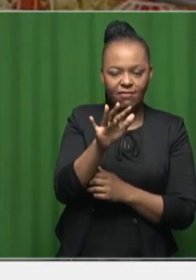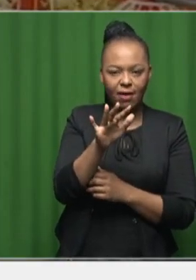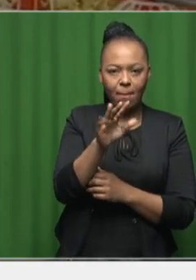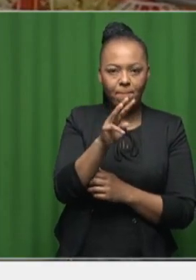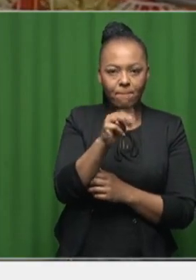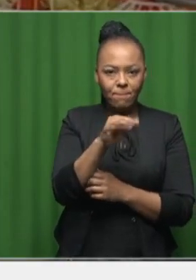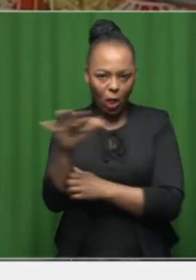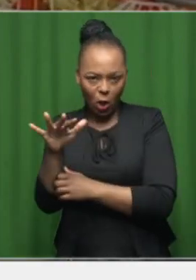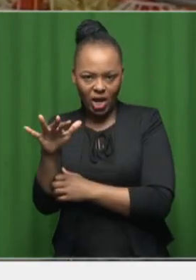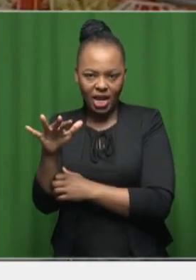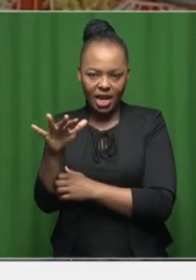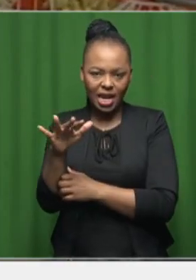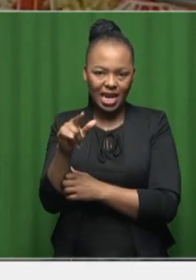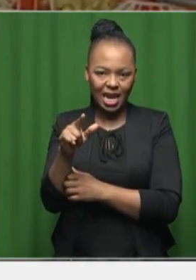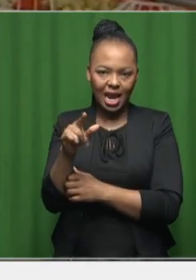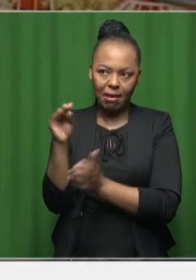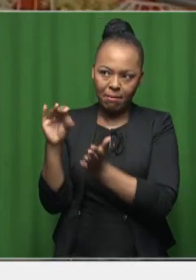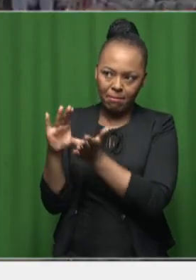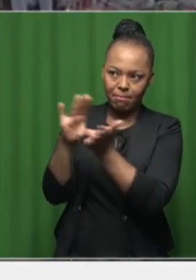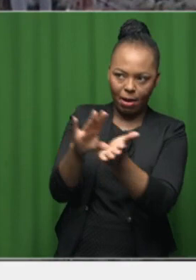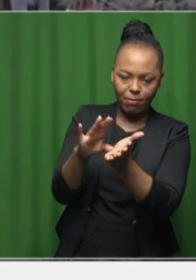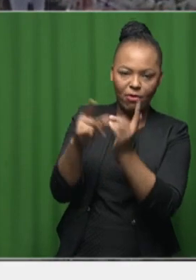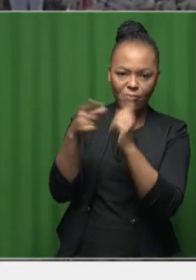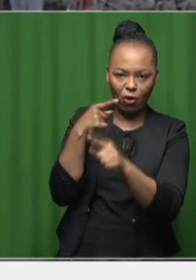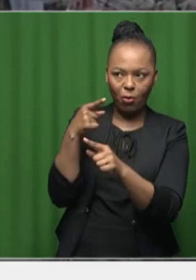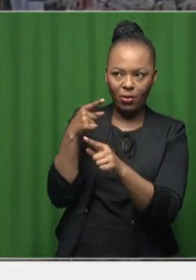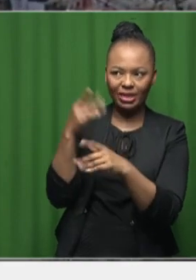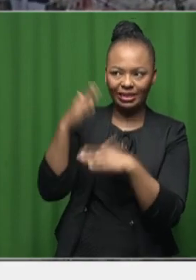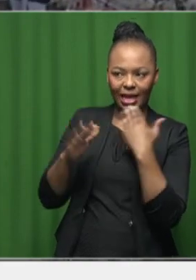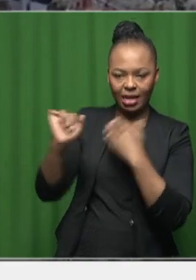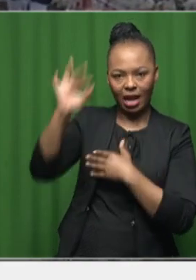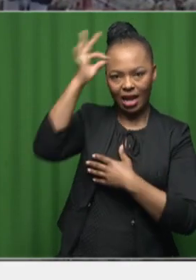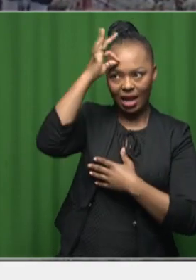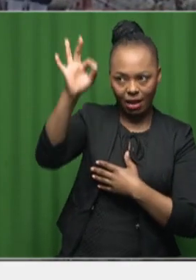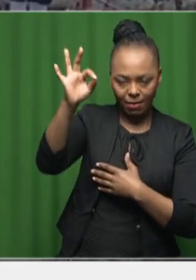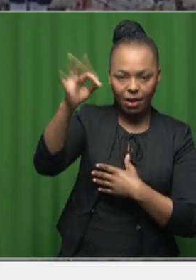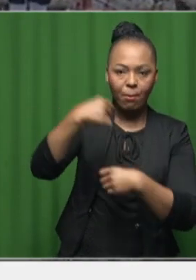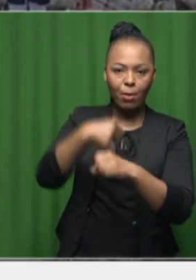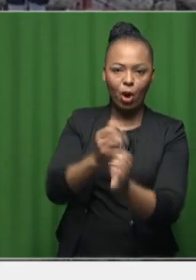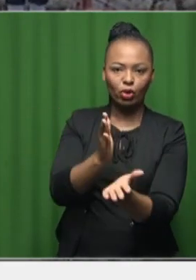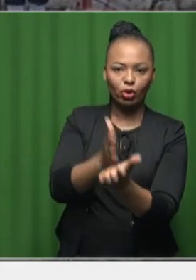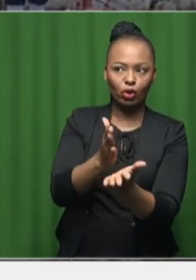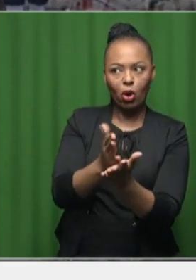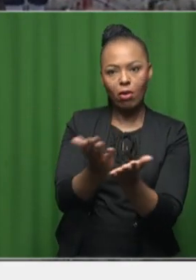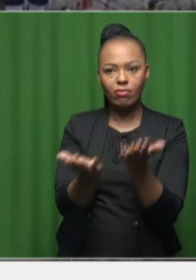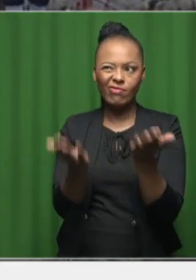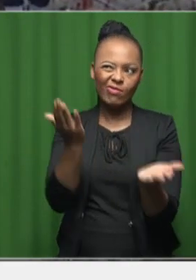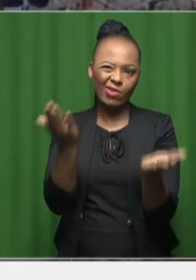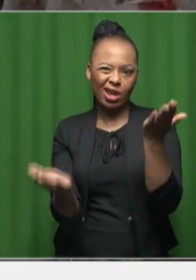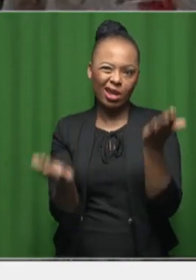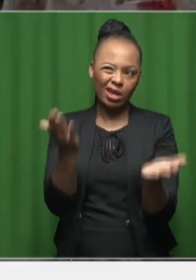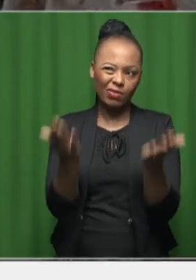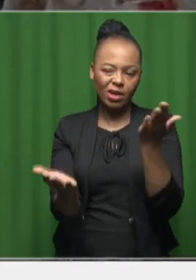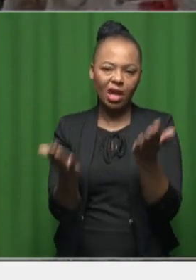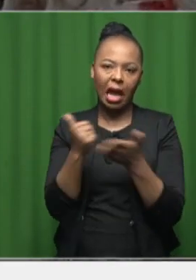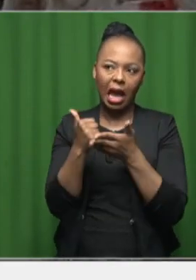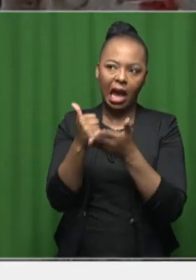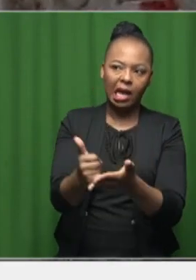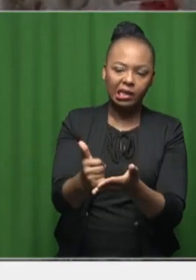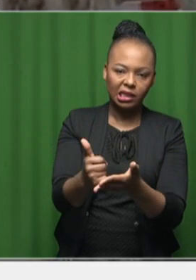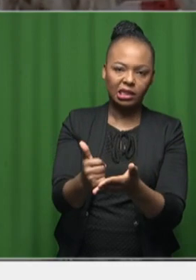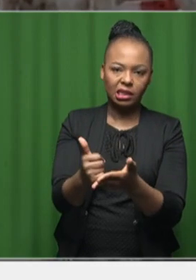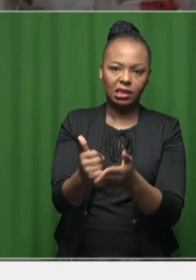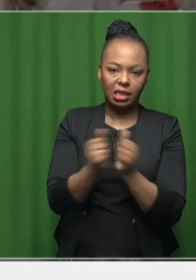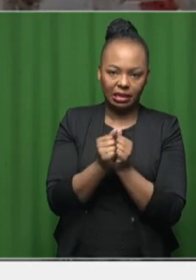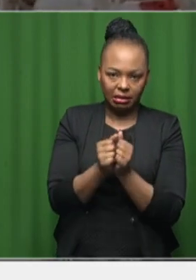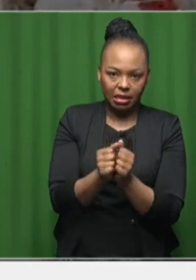1.5 million grant from government side. And let's ensure that at least we can be able to assist at the